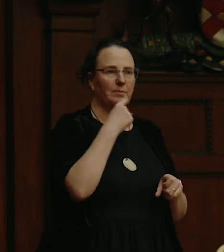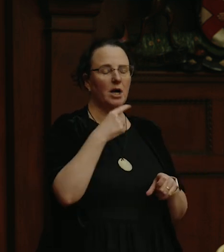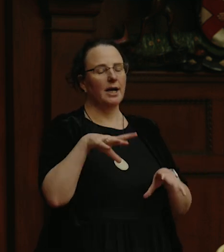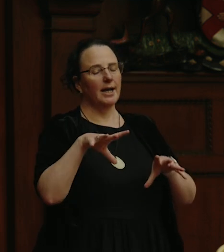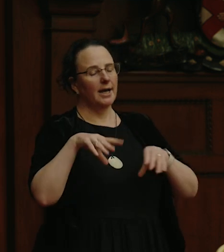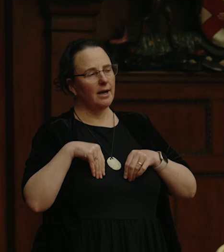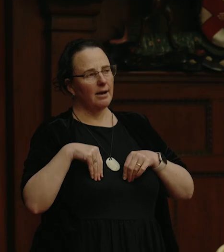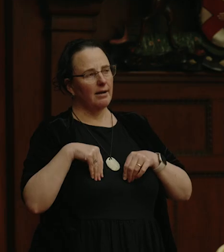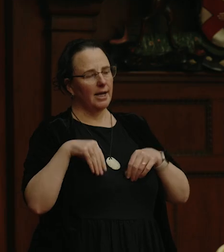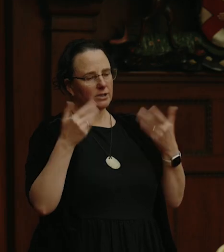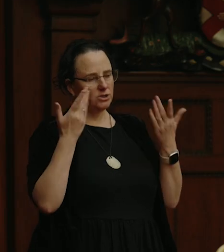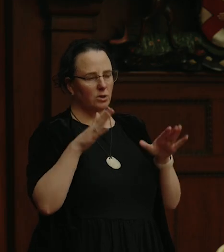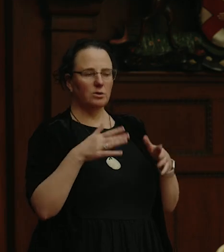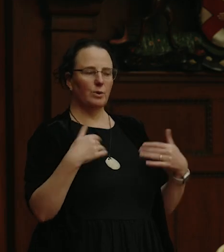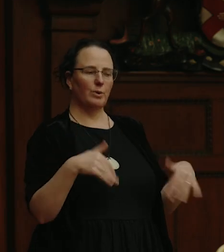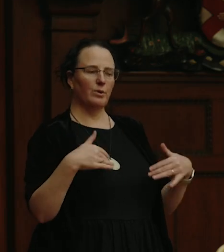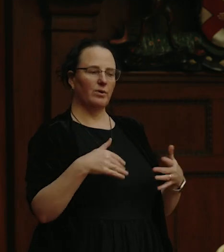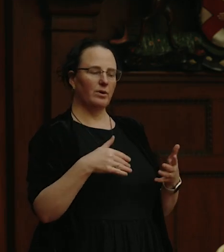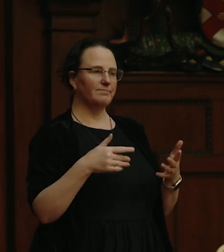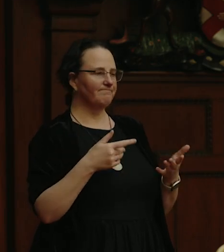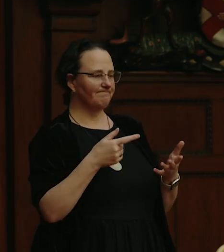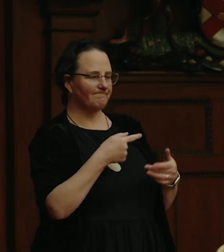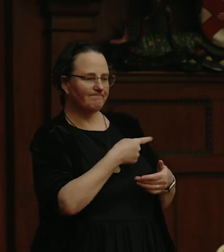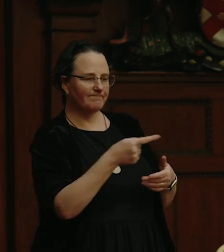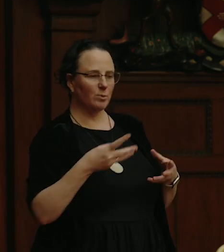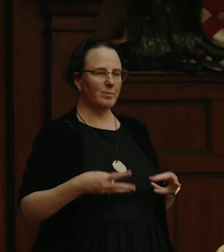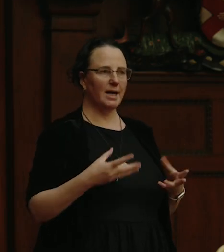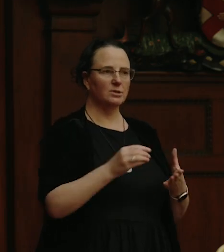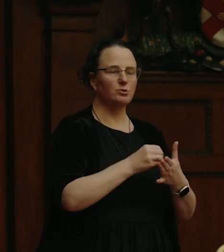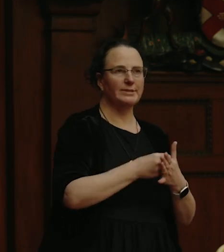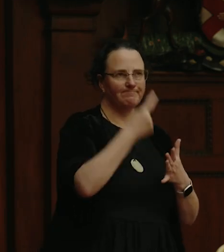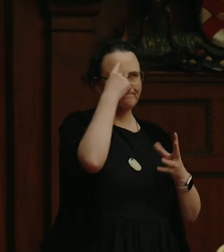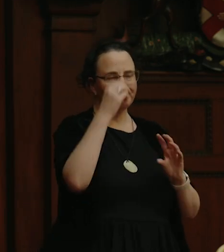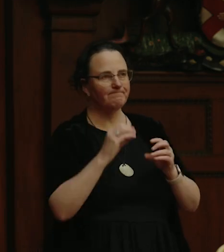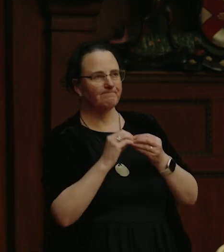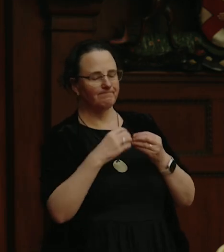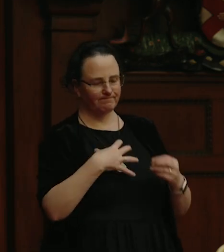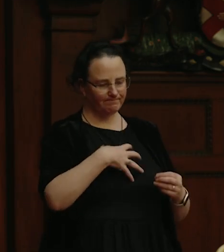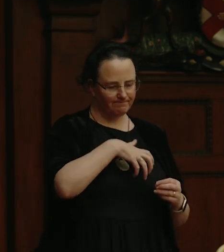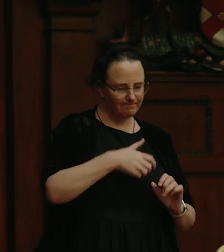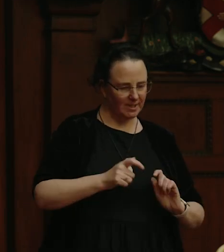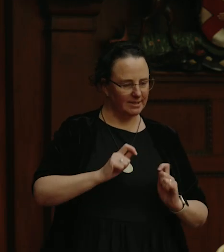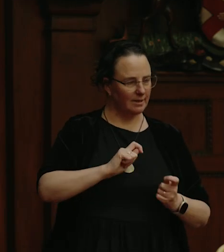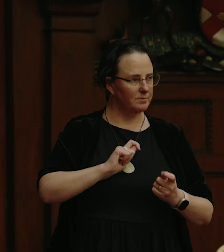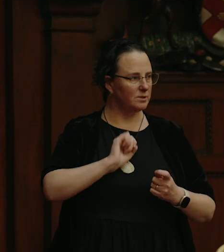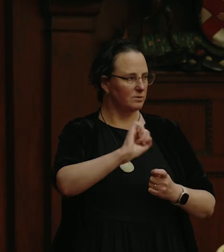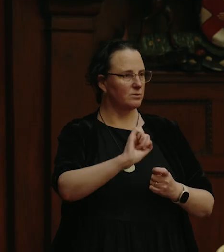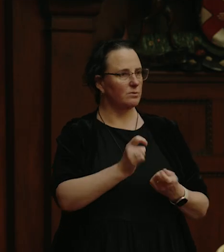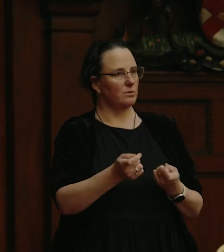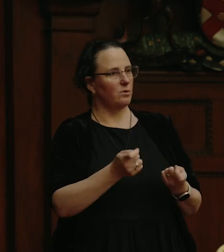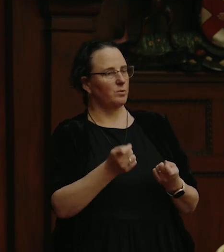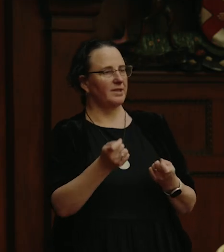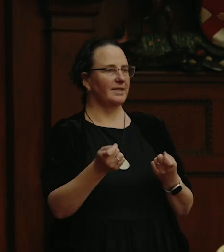show some of the strength and the creativity required for many when it comes to learning to live with this disease, and